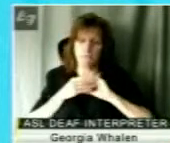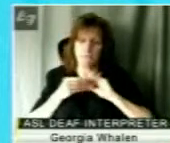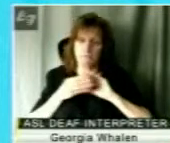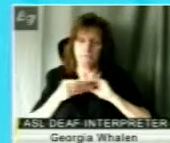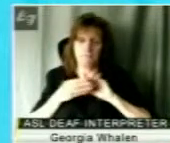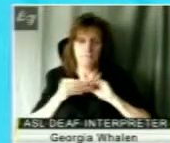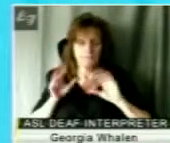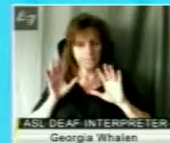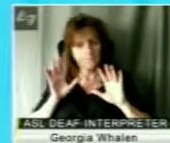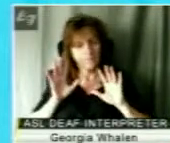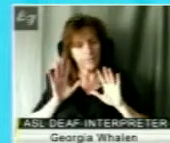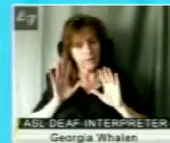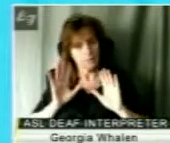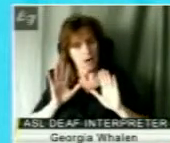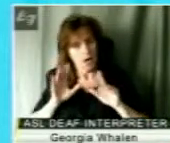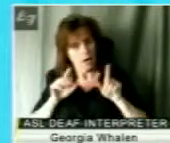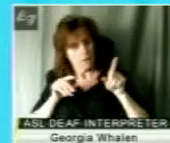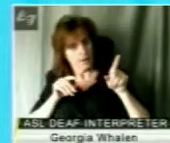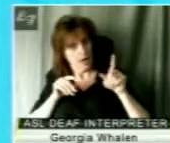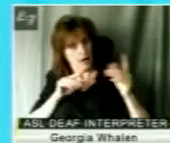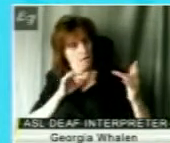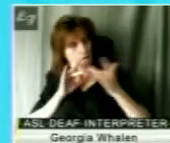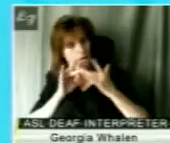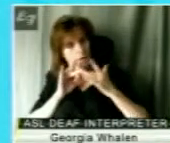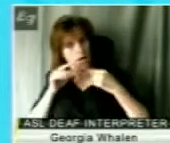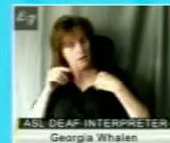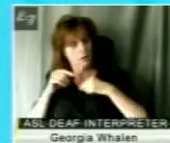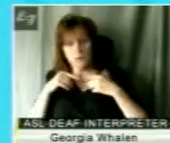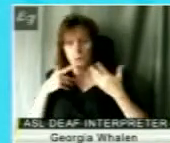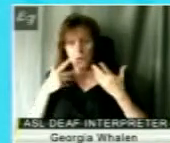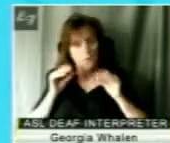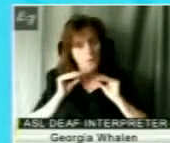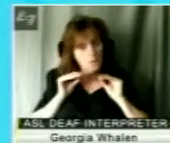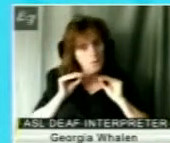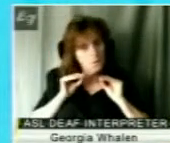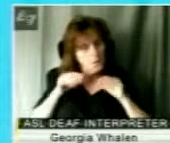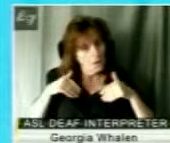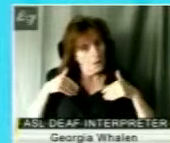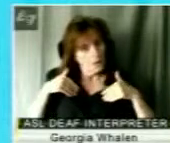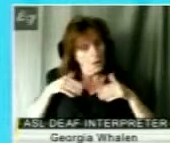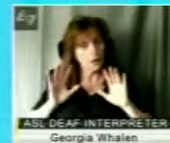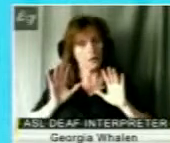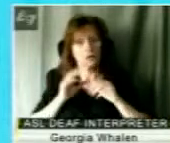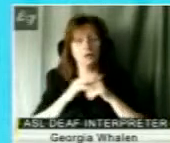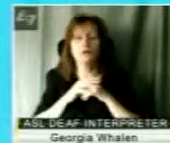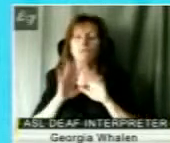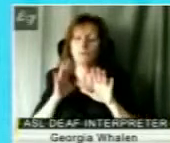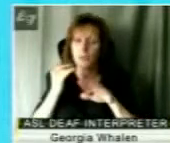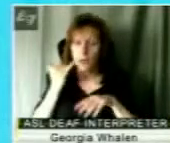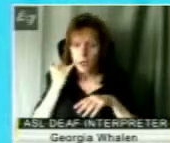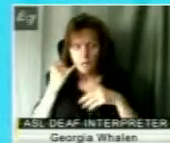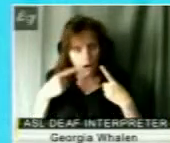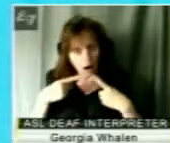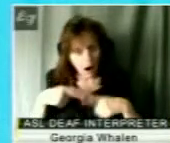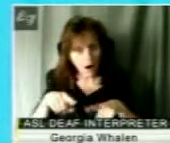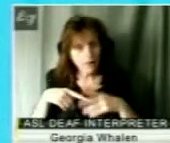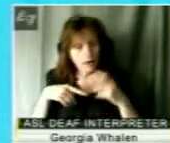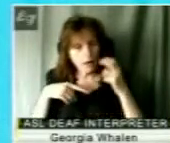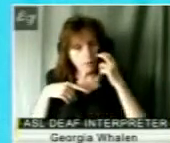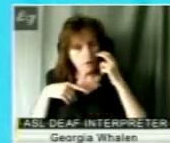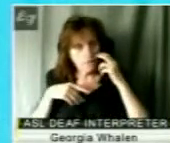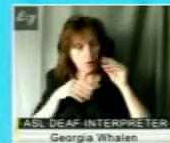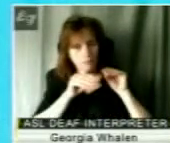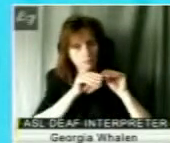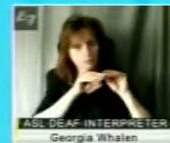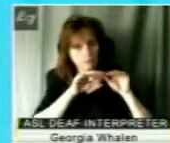terms of anybody approaching us, no. But in theory, if the situation got bad enough, I mean,